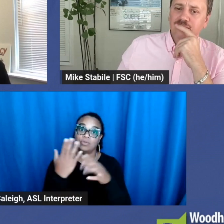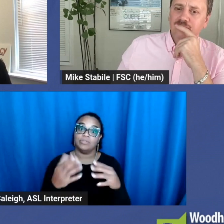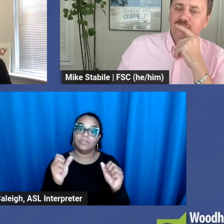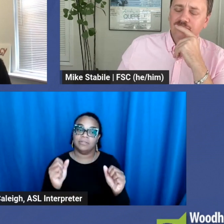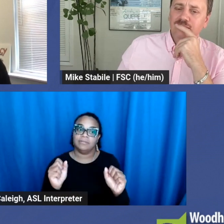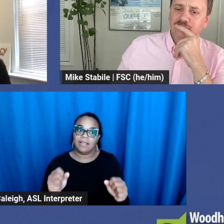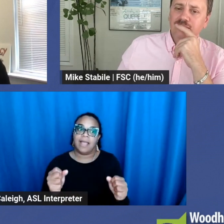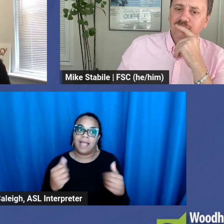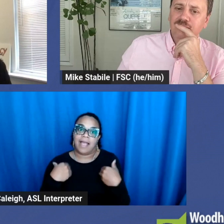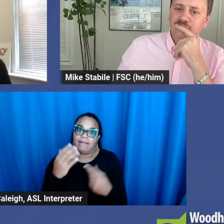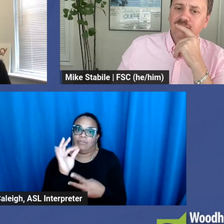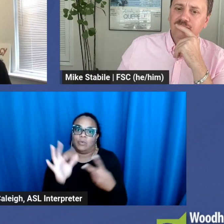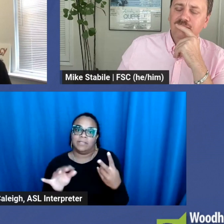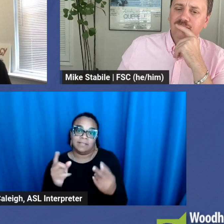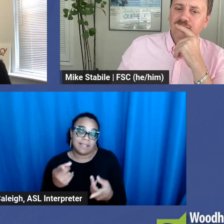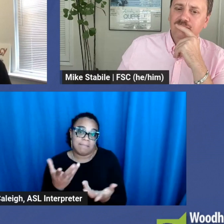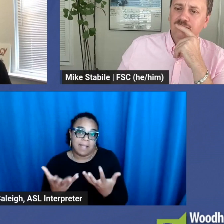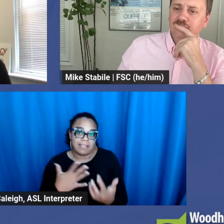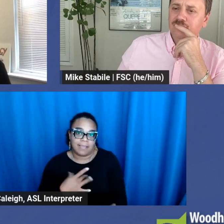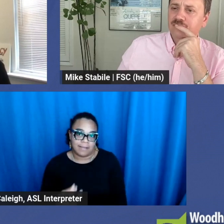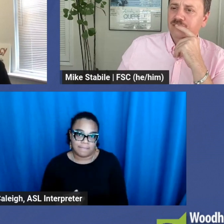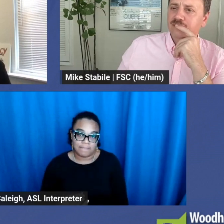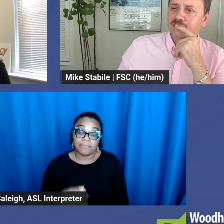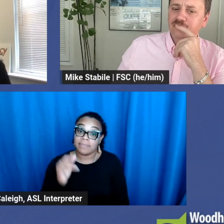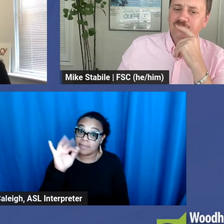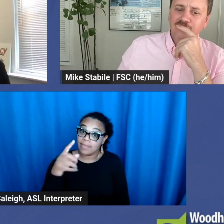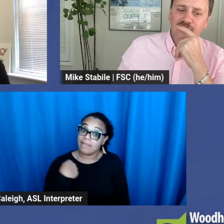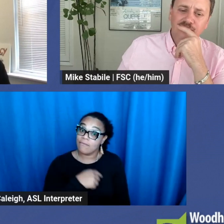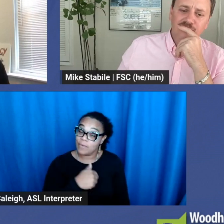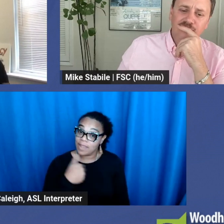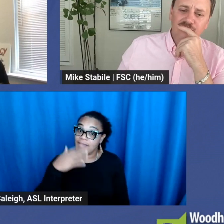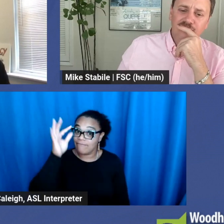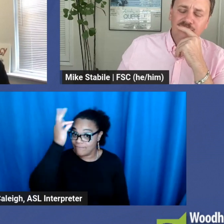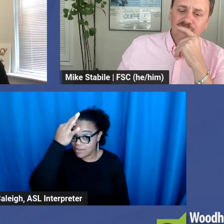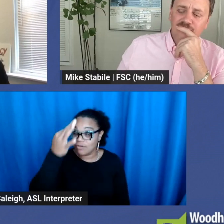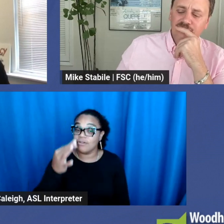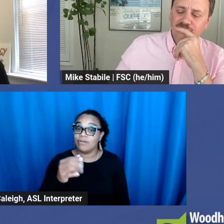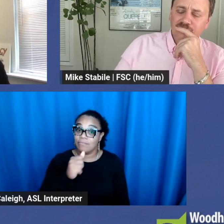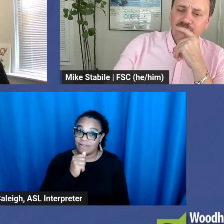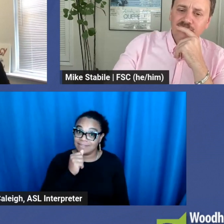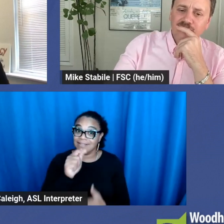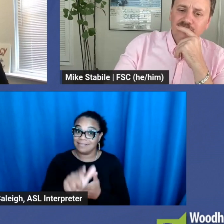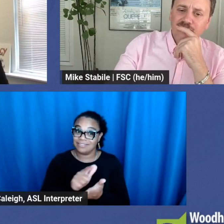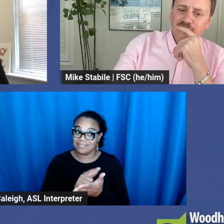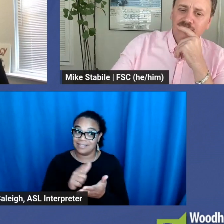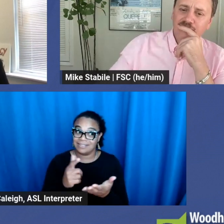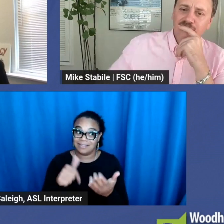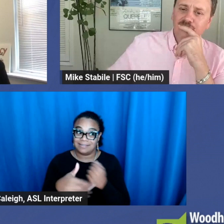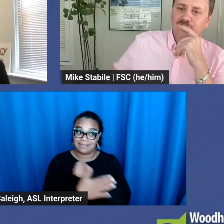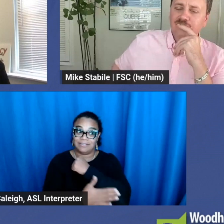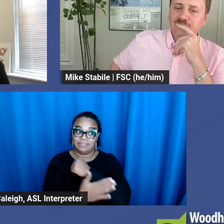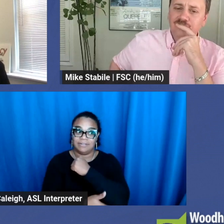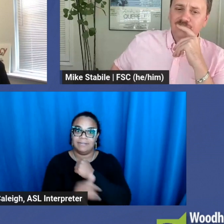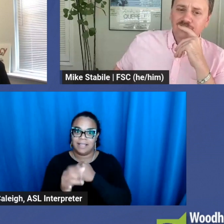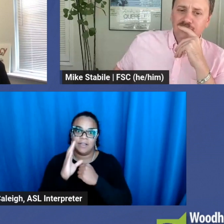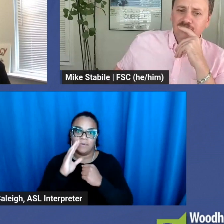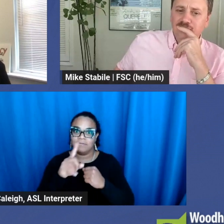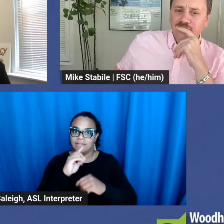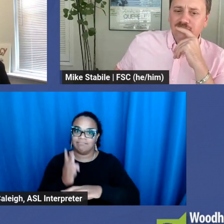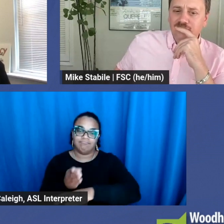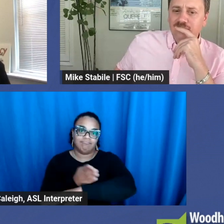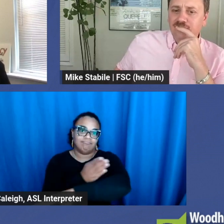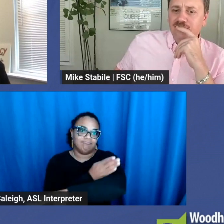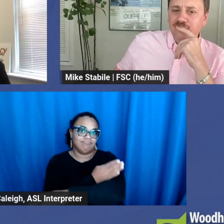useful. And if we had federal privacy legislation in this country, that would just kind of raise all boats as far as the